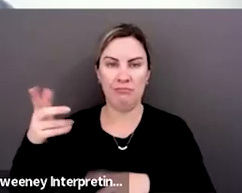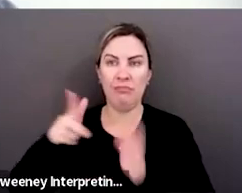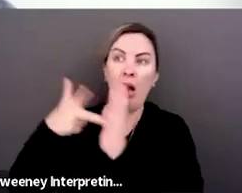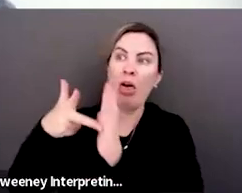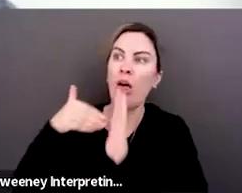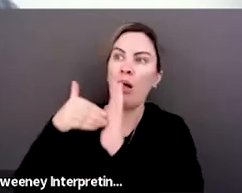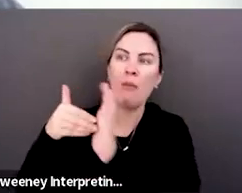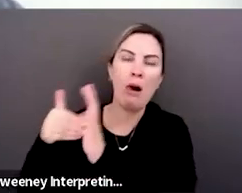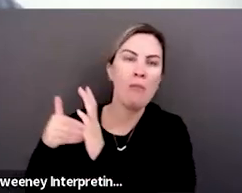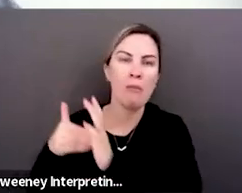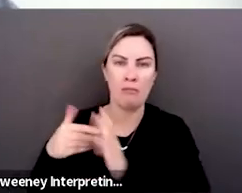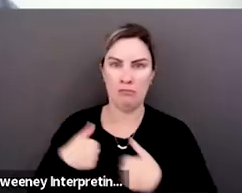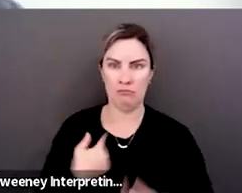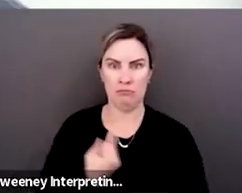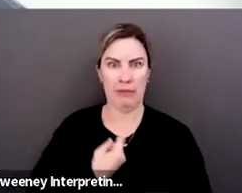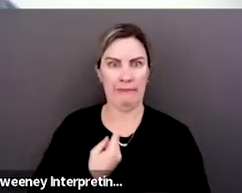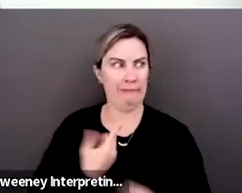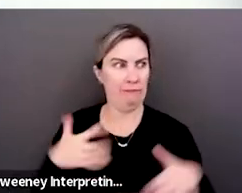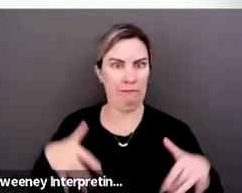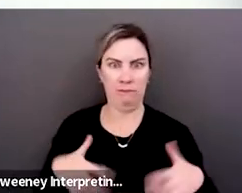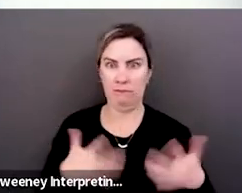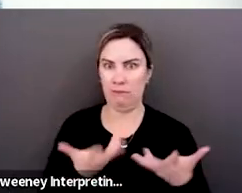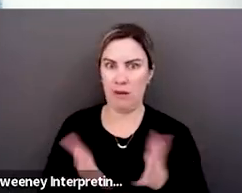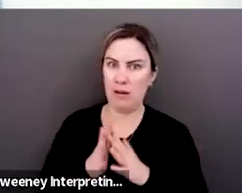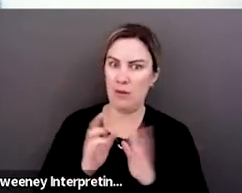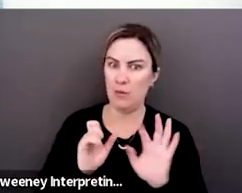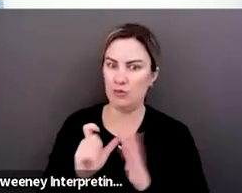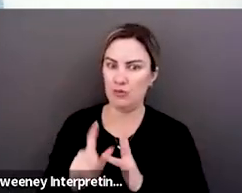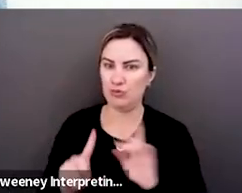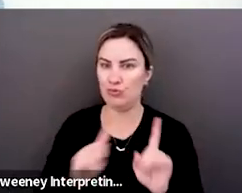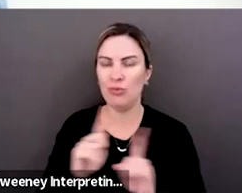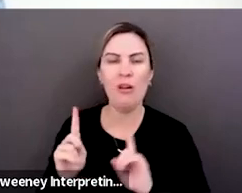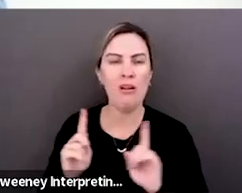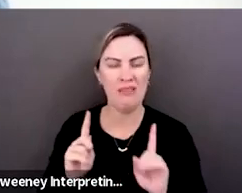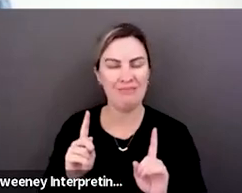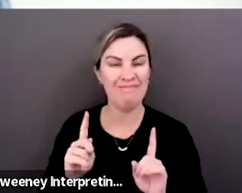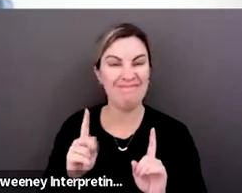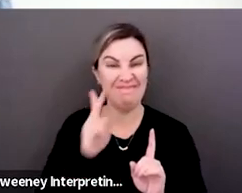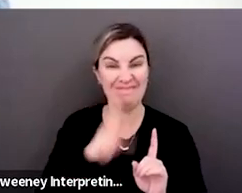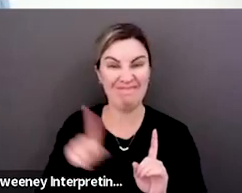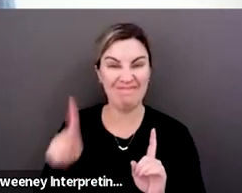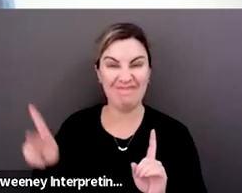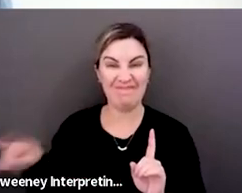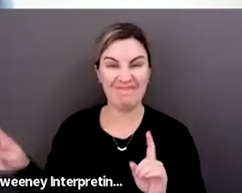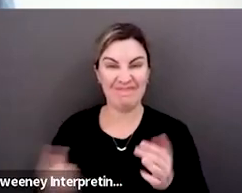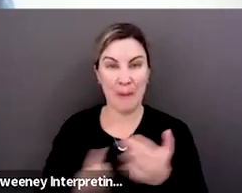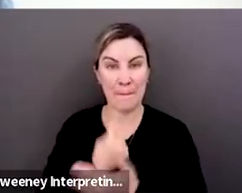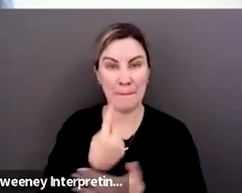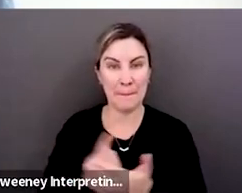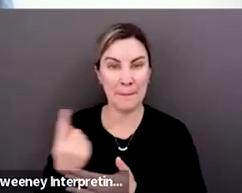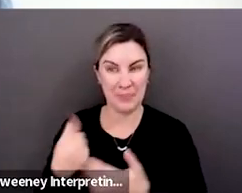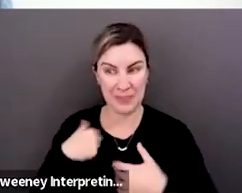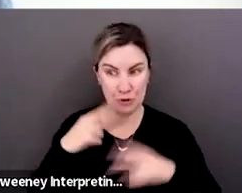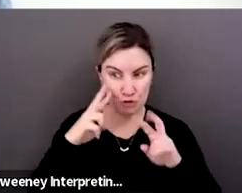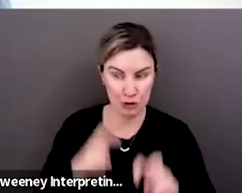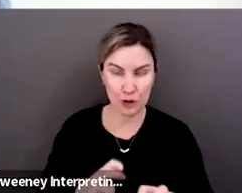help in another situation, and they were sort of left to their own devices. And a lot of, we heard that story repeatedly. As we were doing the